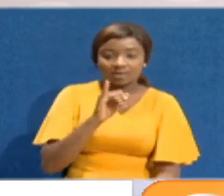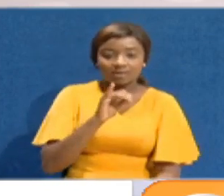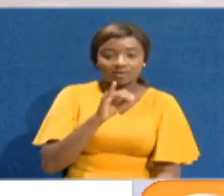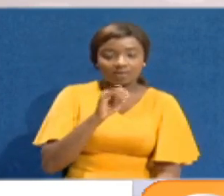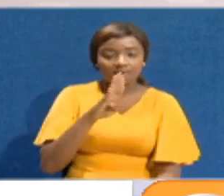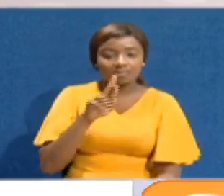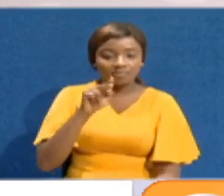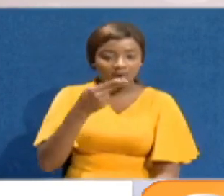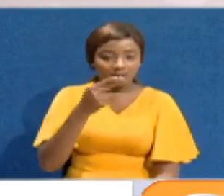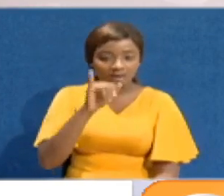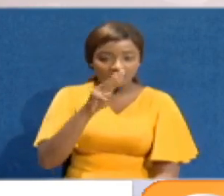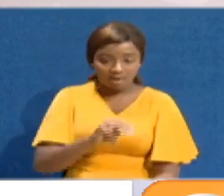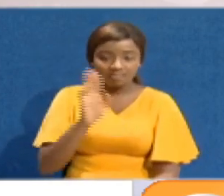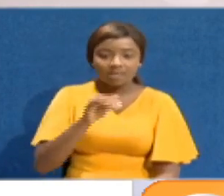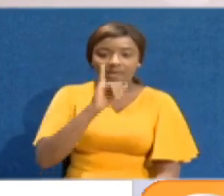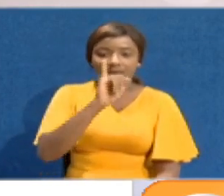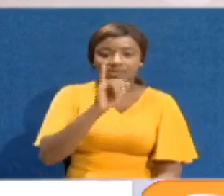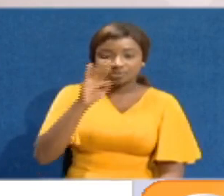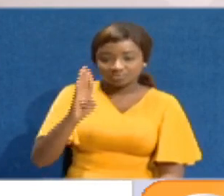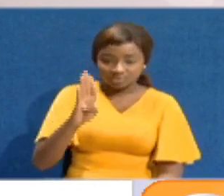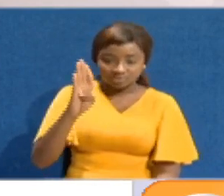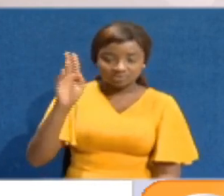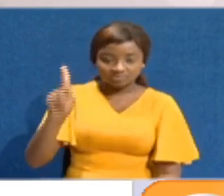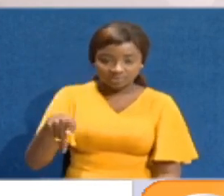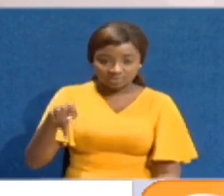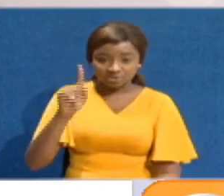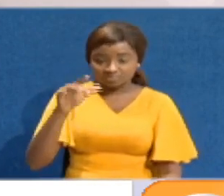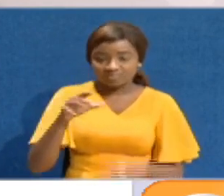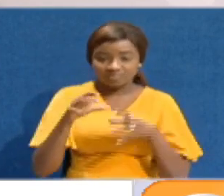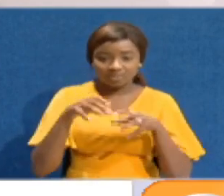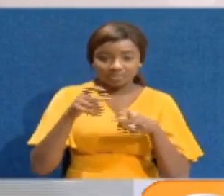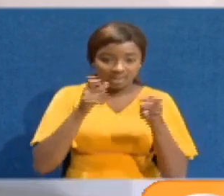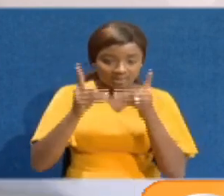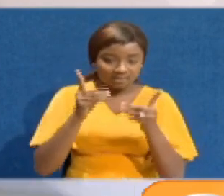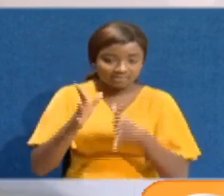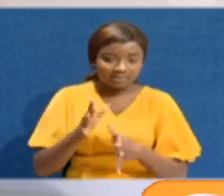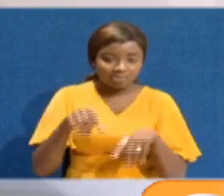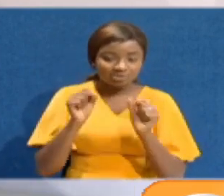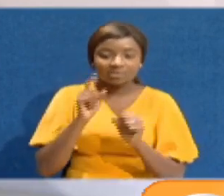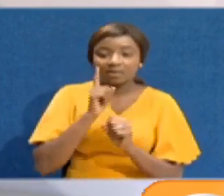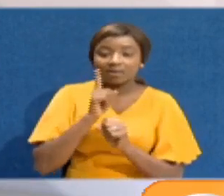the country manager for International Budget Partnerships, Kenya. Asante sana.